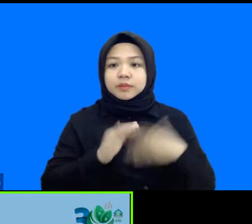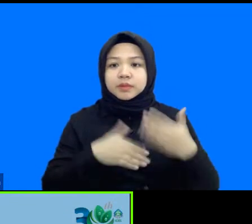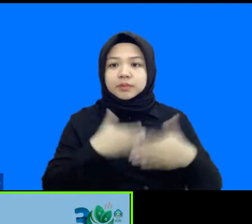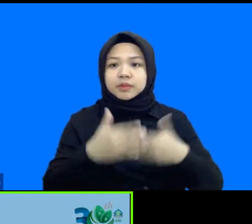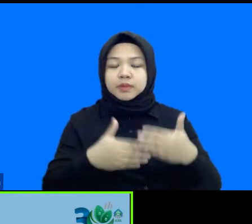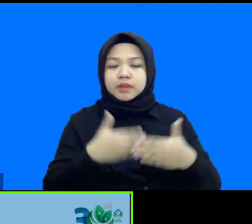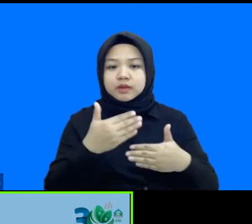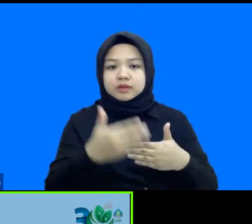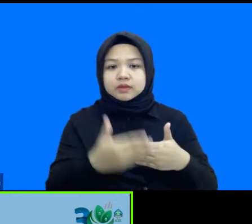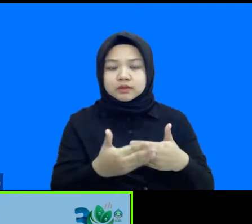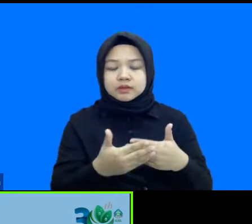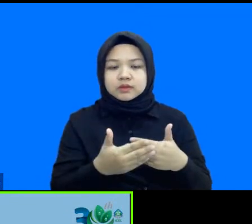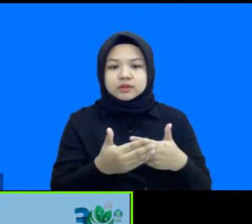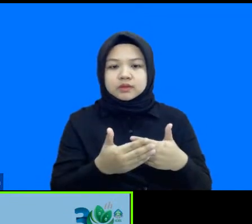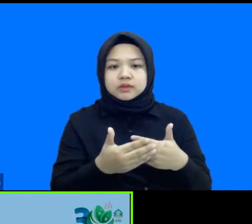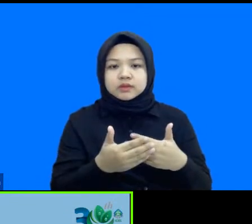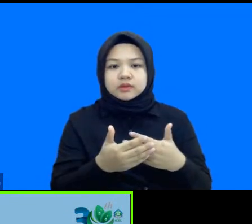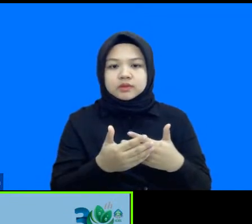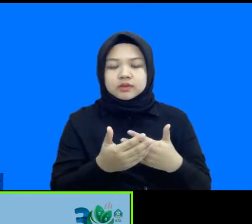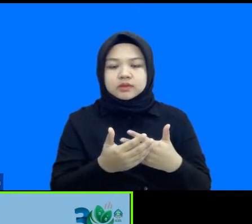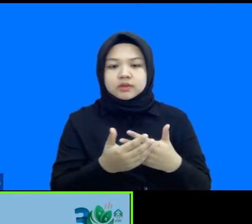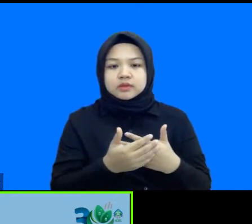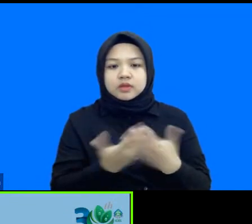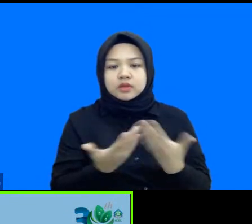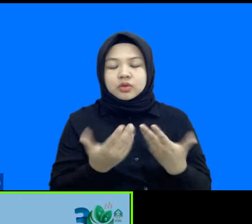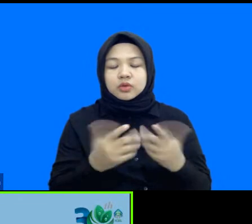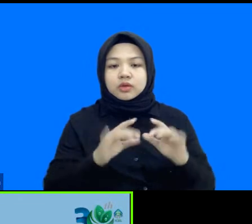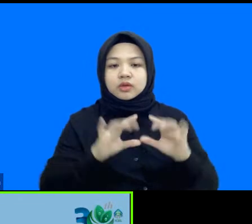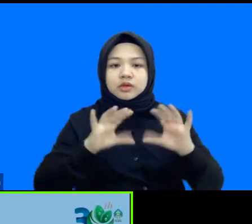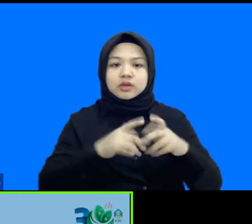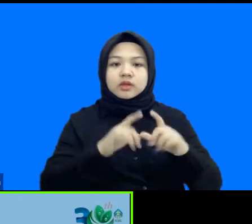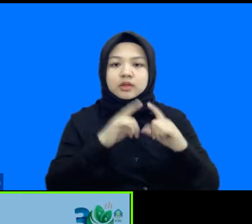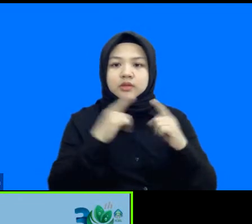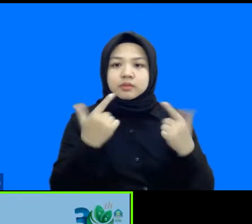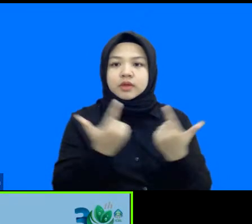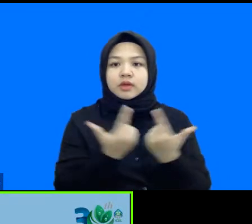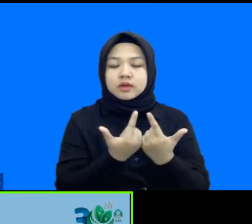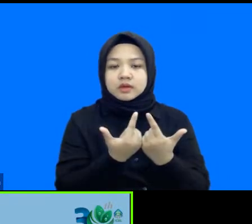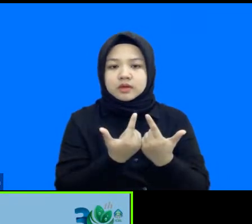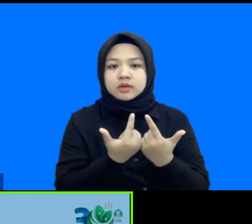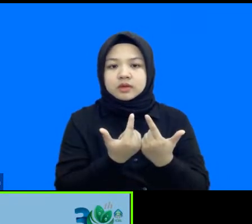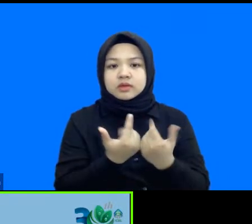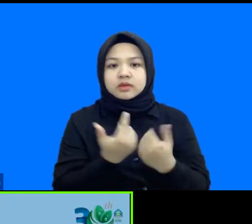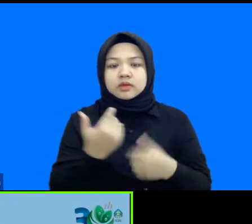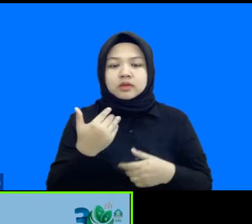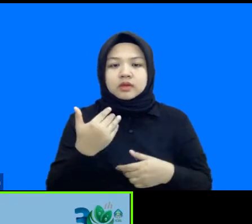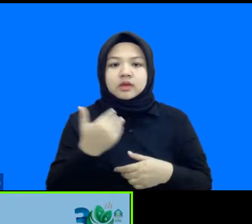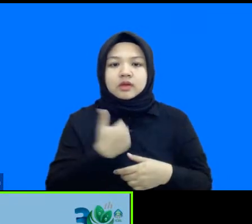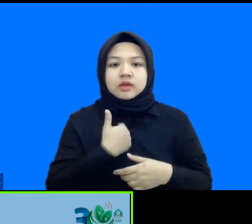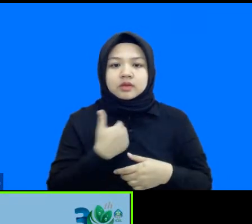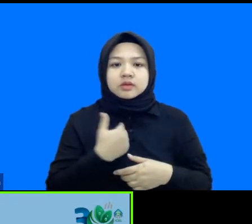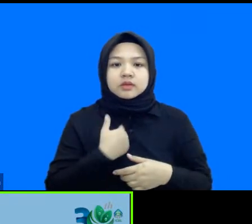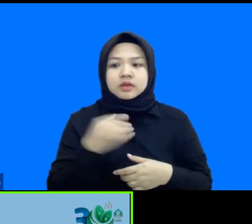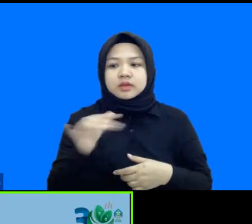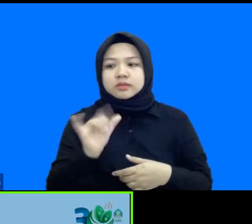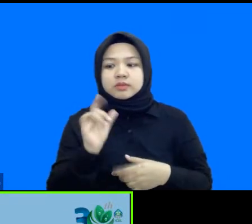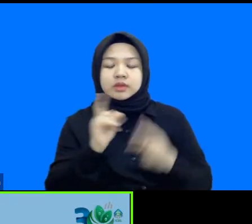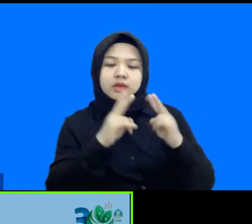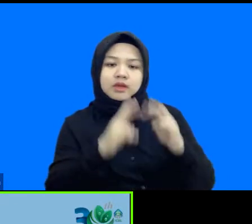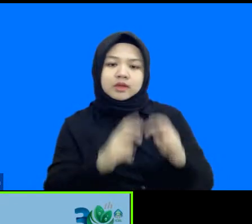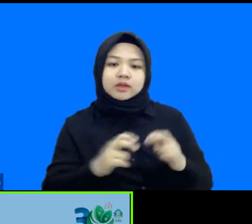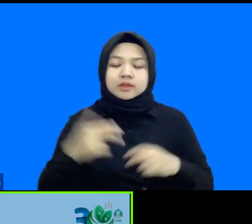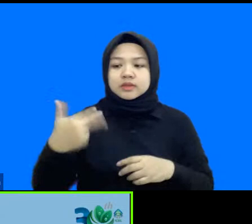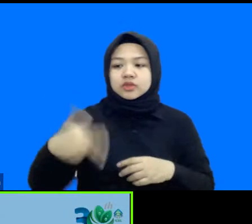in the institutions, this kind of gender analysis, this kind of gender assessment still lacking